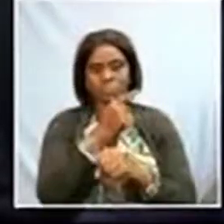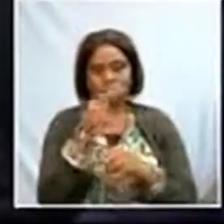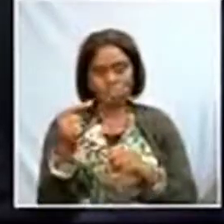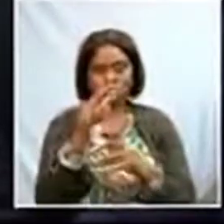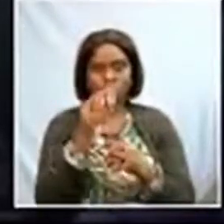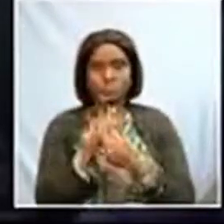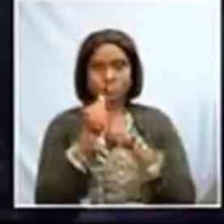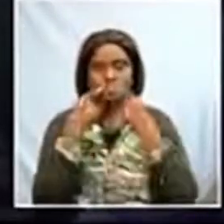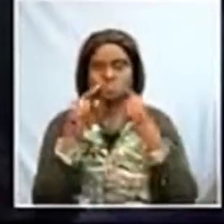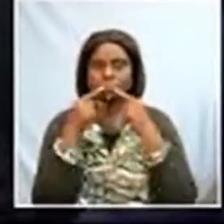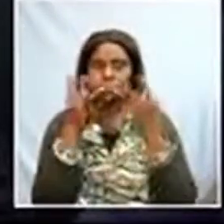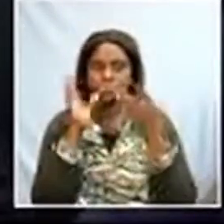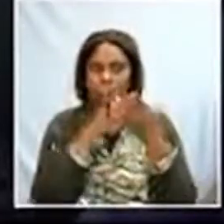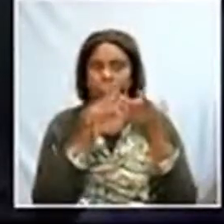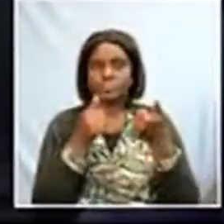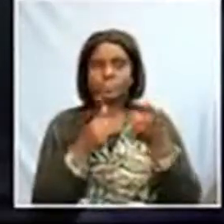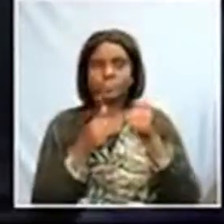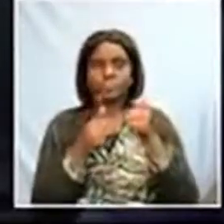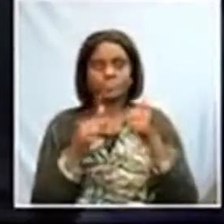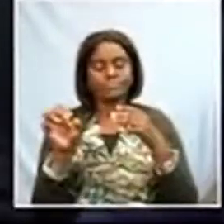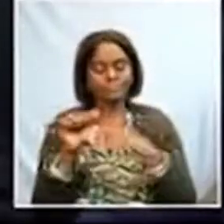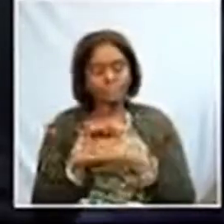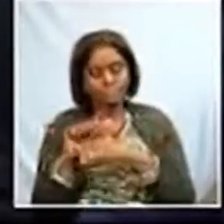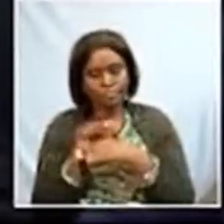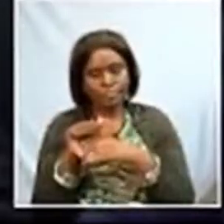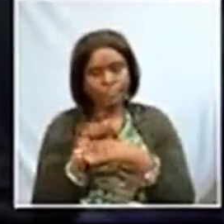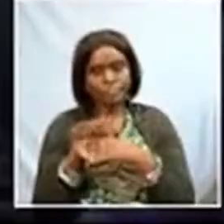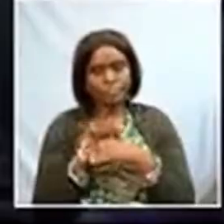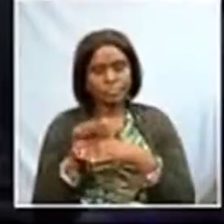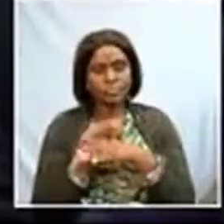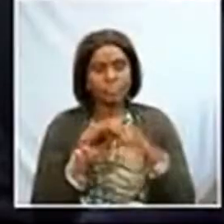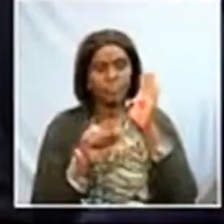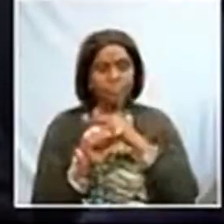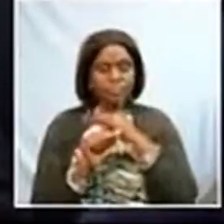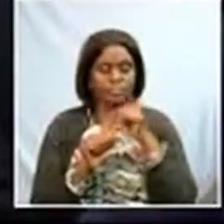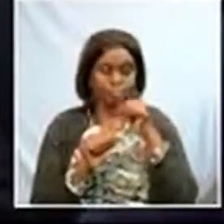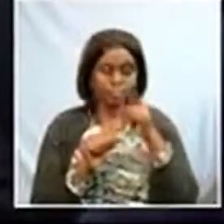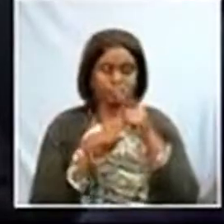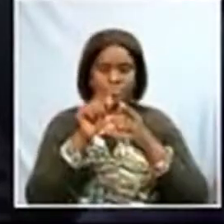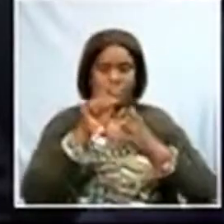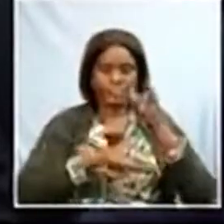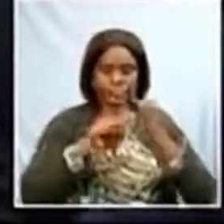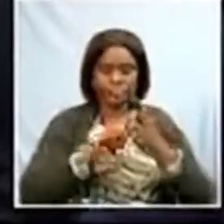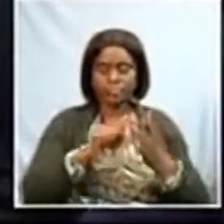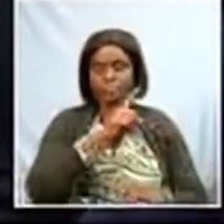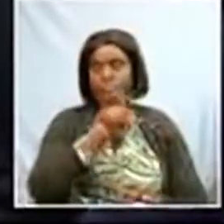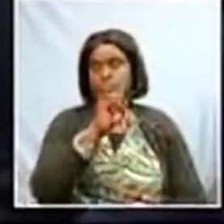not, you evaluated that the cost is